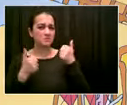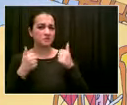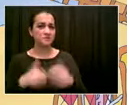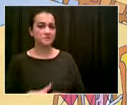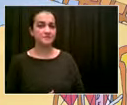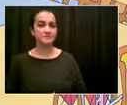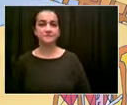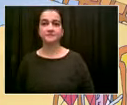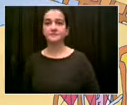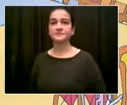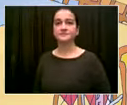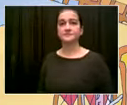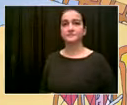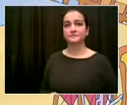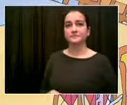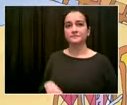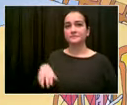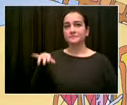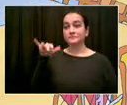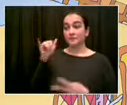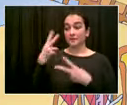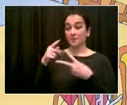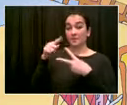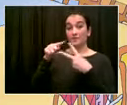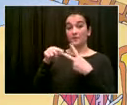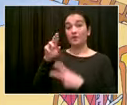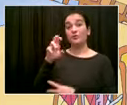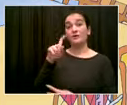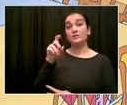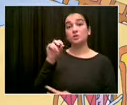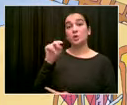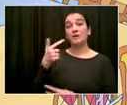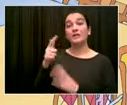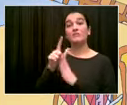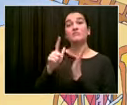council. A lot of support in both communities.